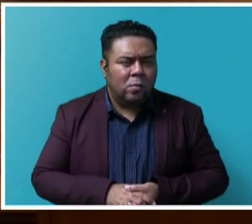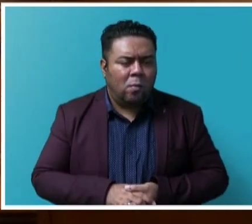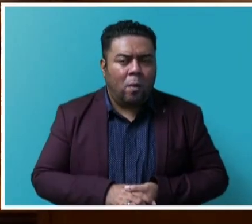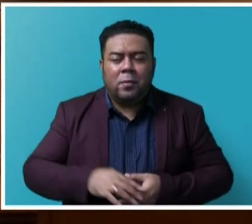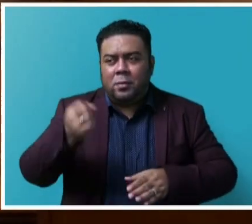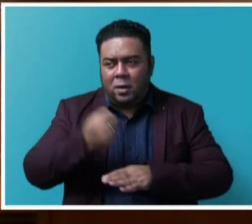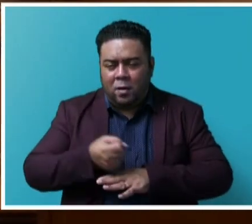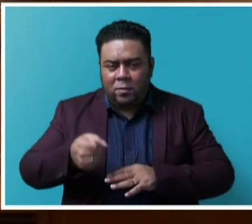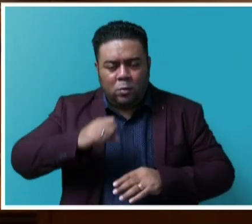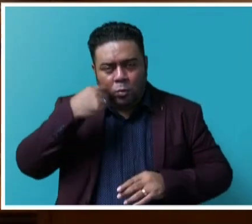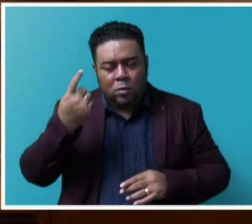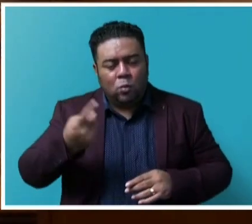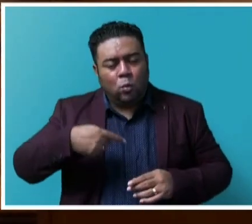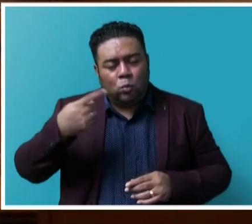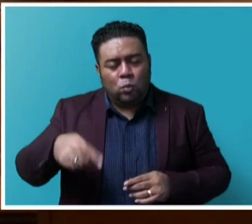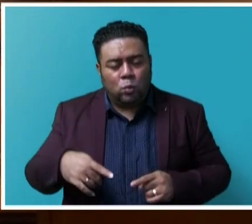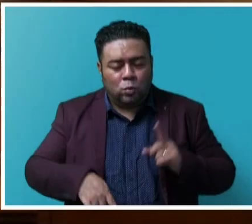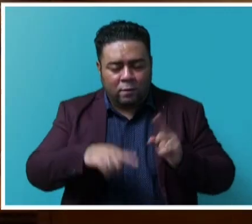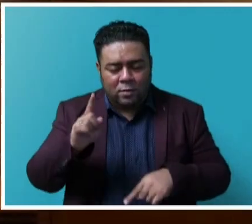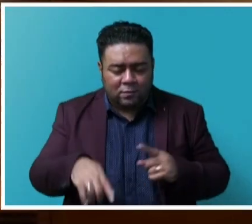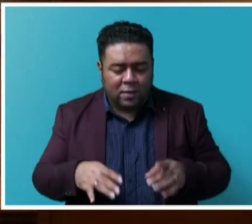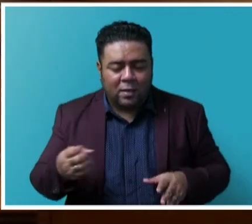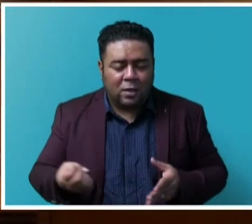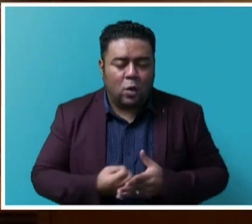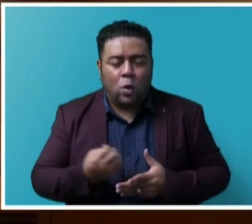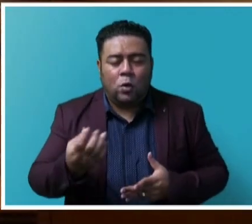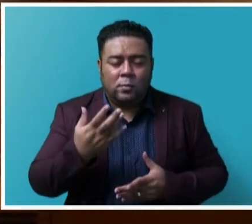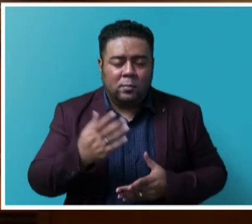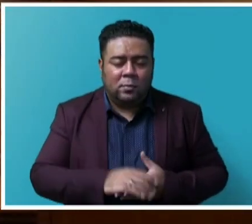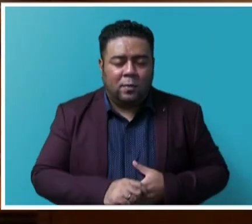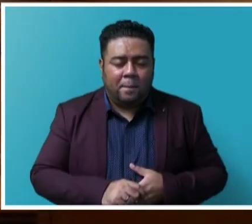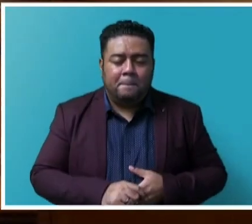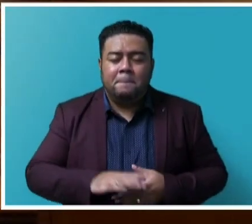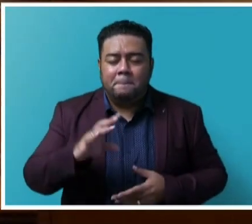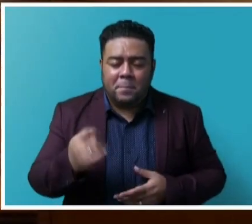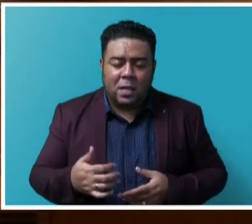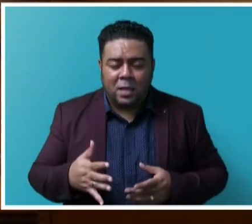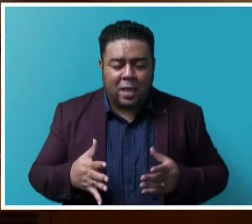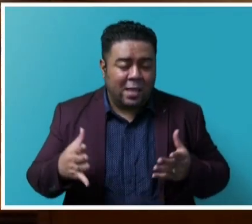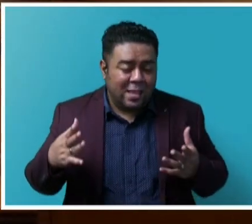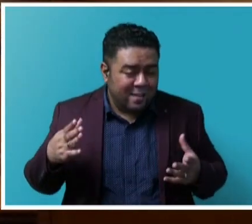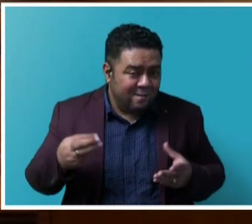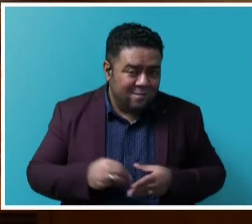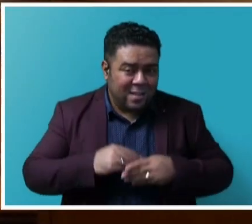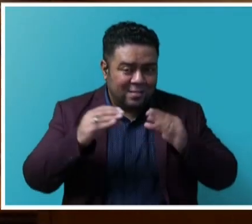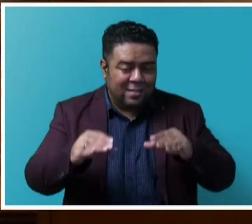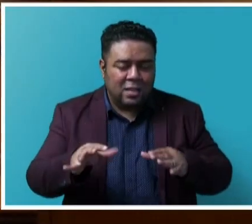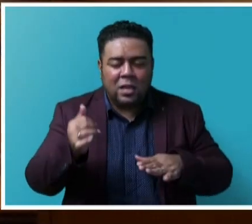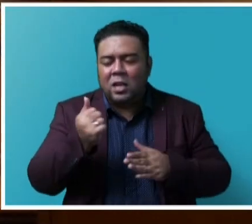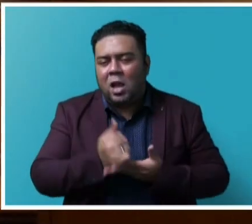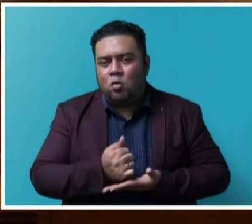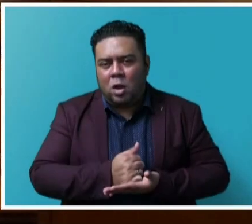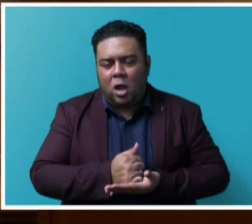Government will continue diversifying our economy to be more broad-based by investing in agriculture, tourism,